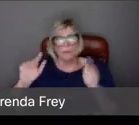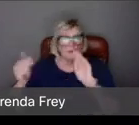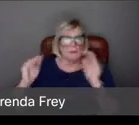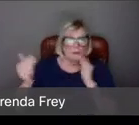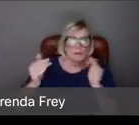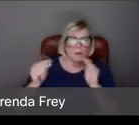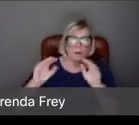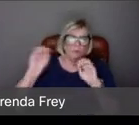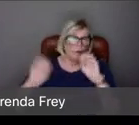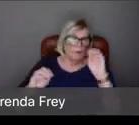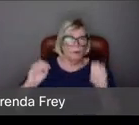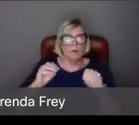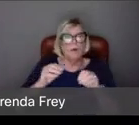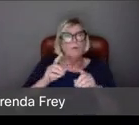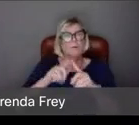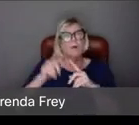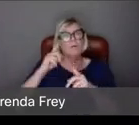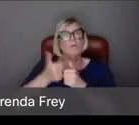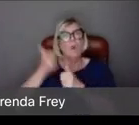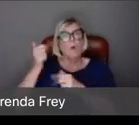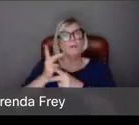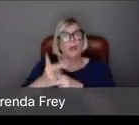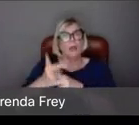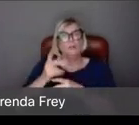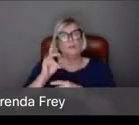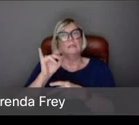big impact on your ability to get a loan.